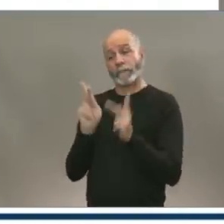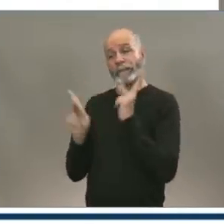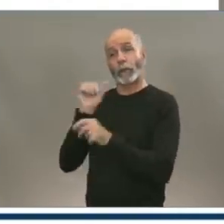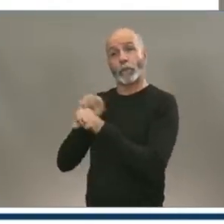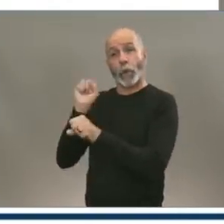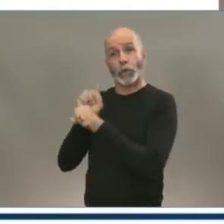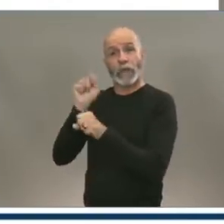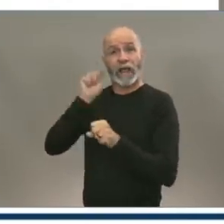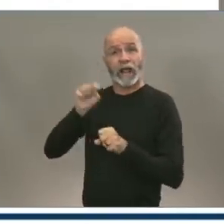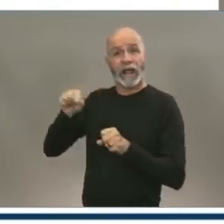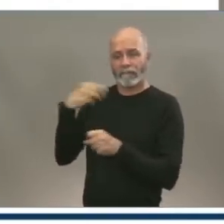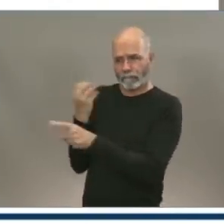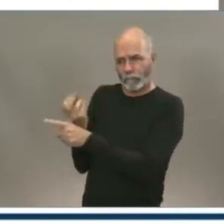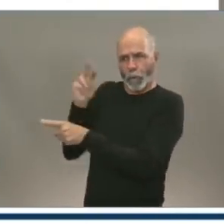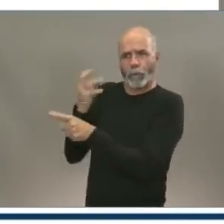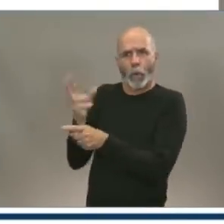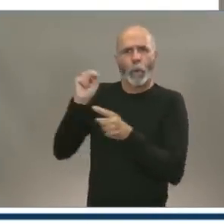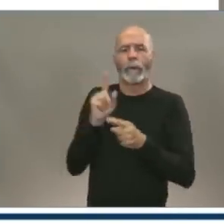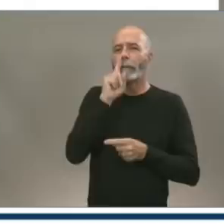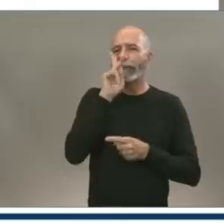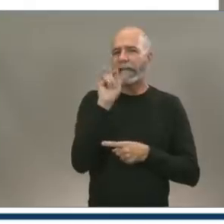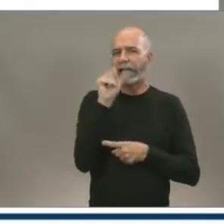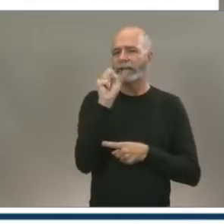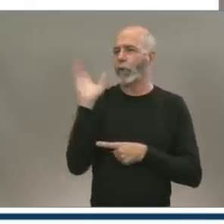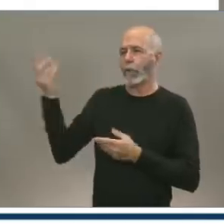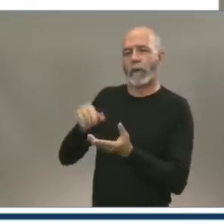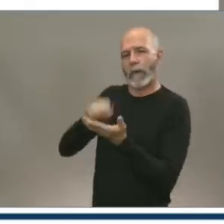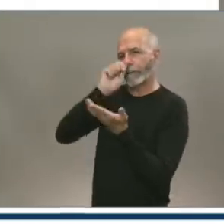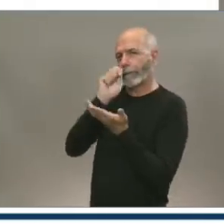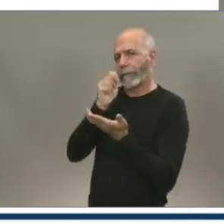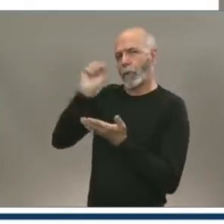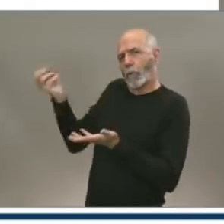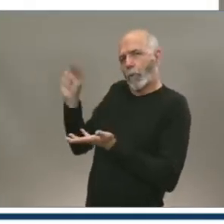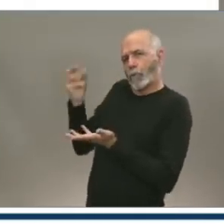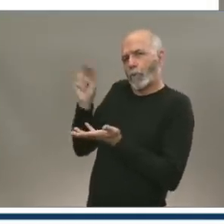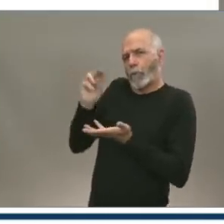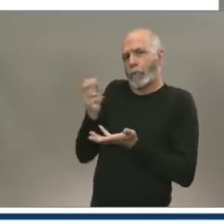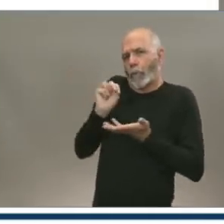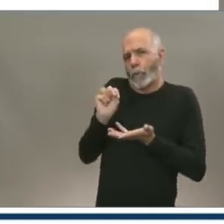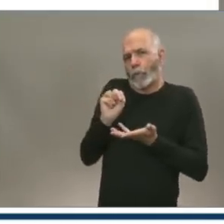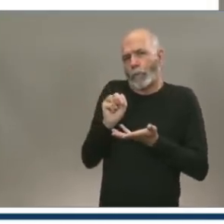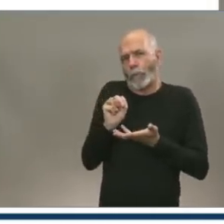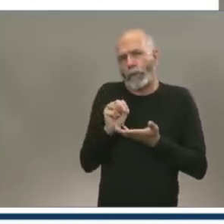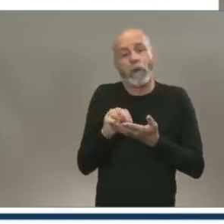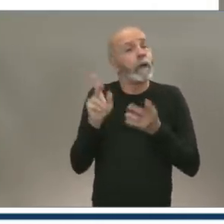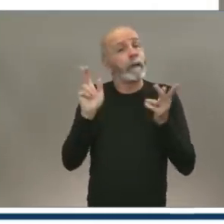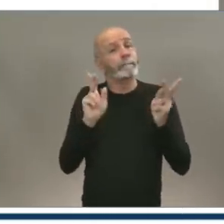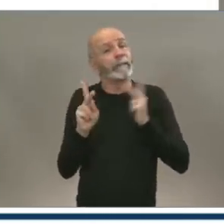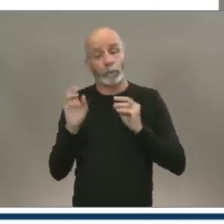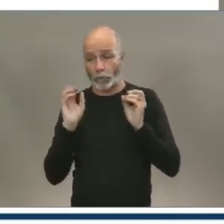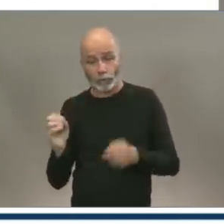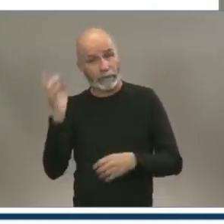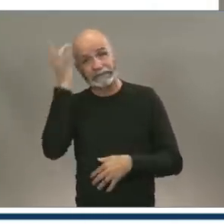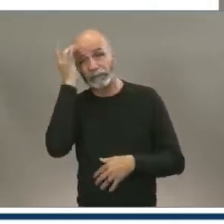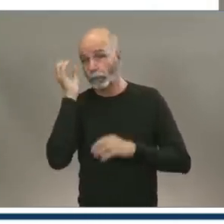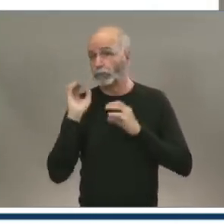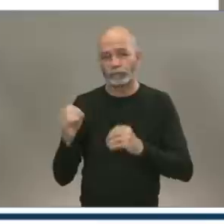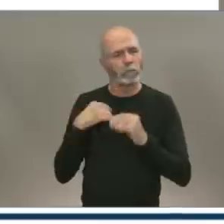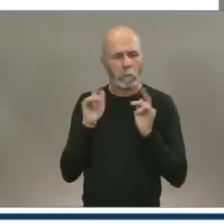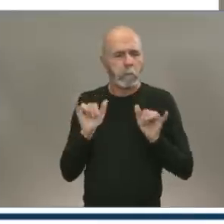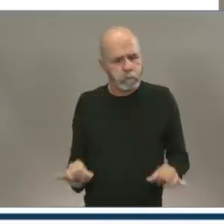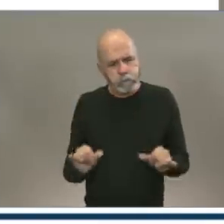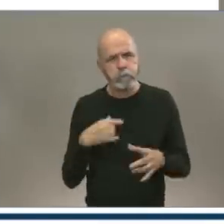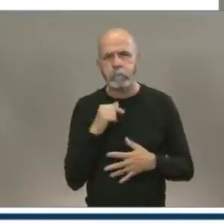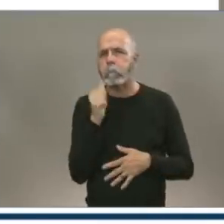in the northern zone, and that is asymptomatic testing. It's a surveillance system. And then when we do see signs of early spread